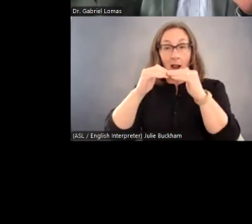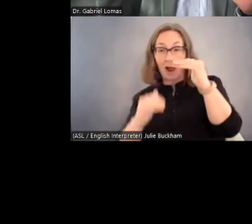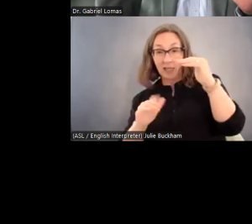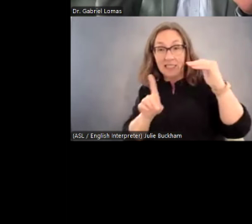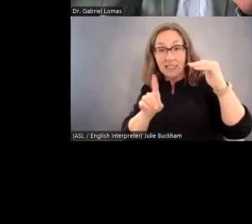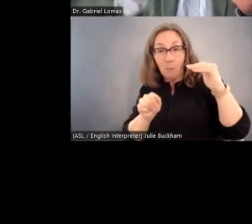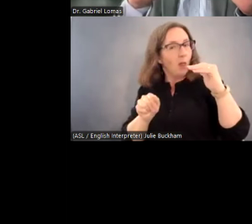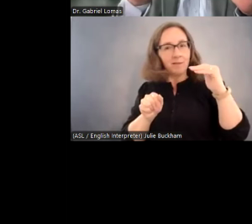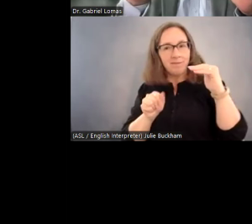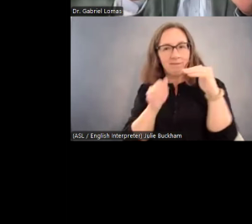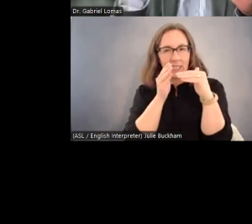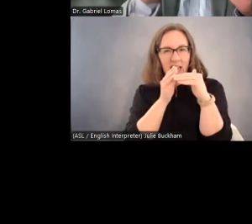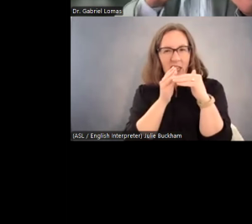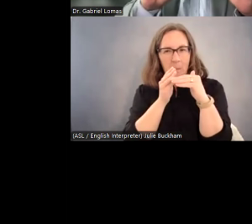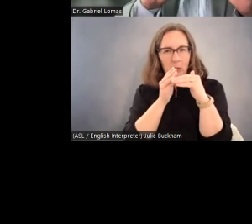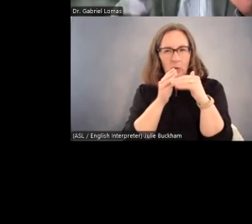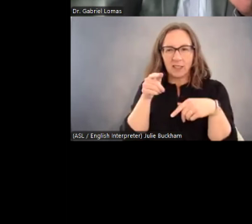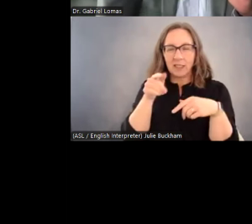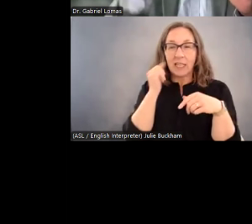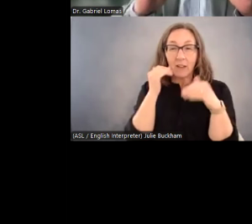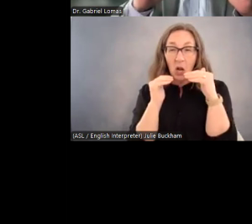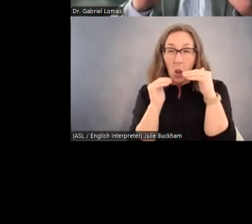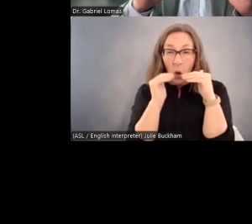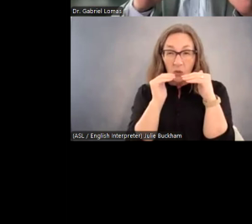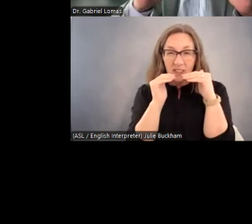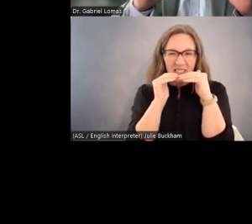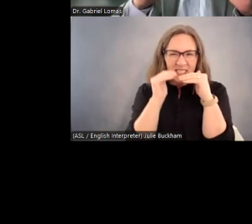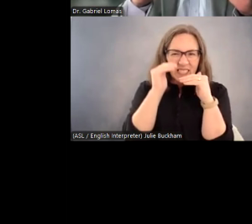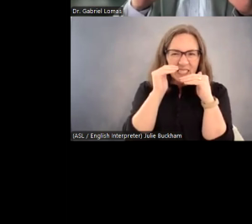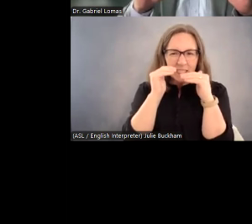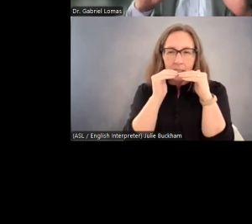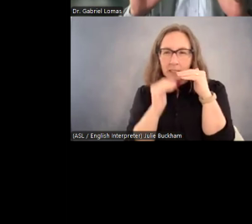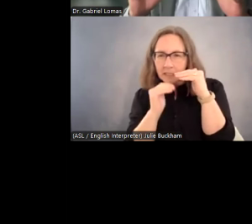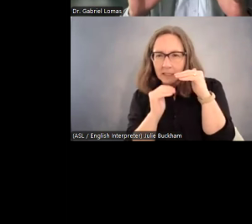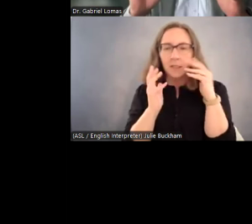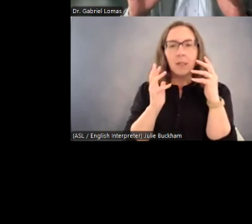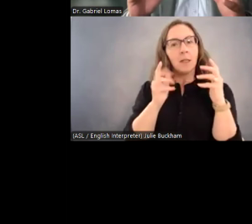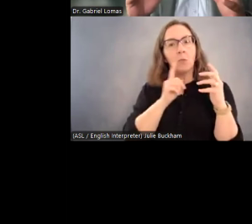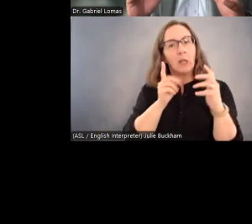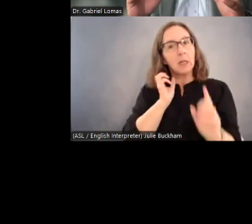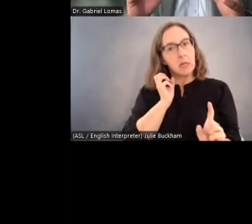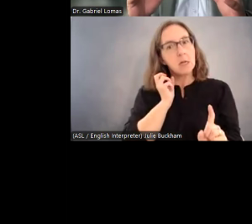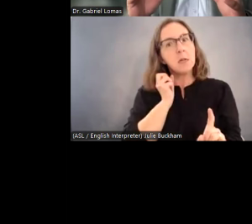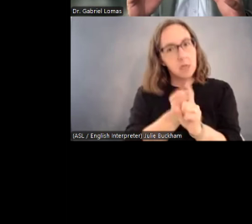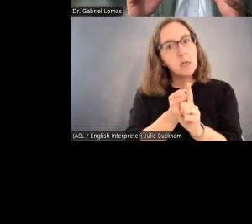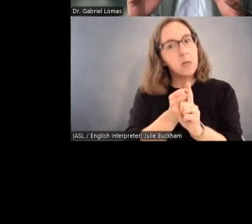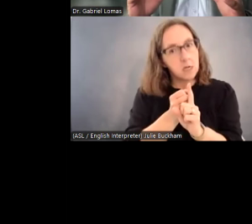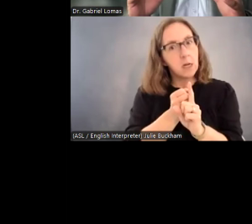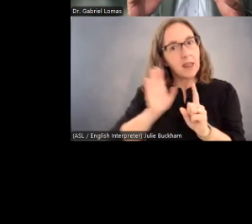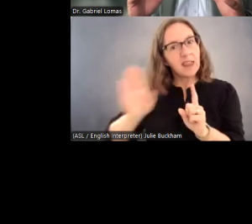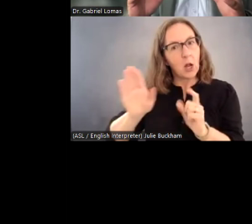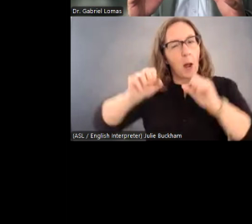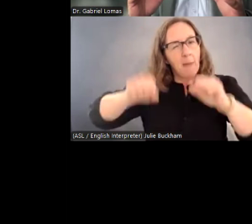So when they have low average or borderline functioning, they're below average. That really does make a big difference in their